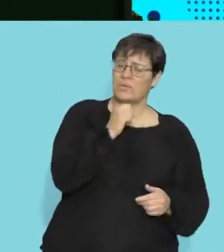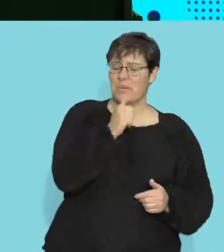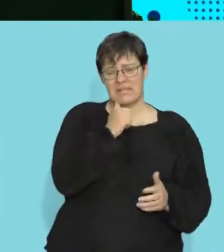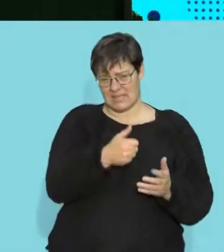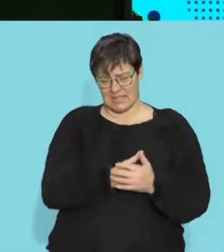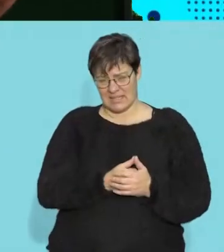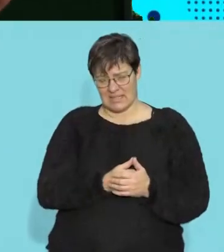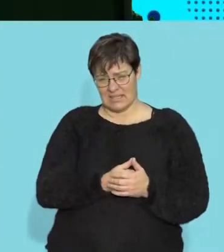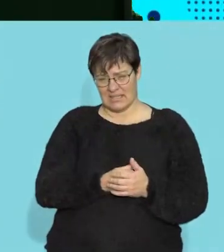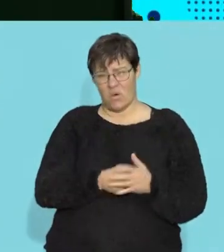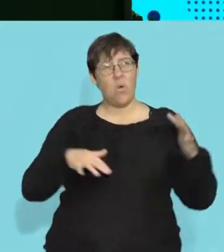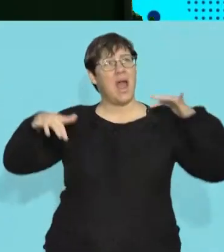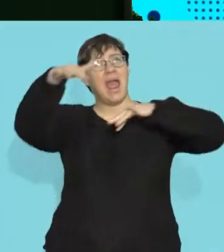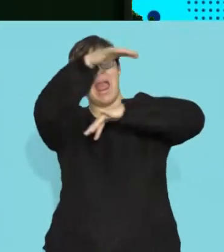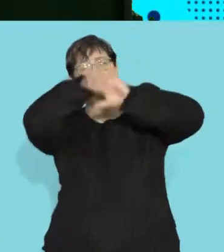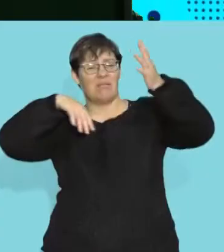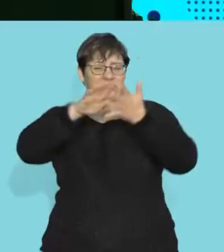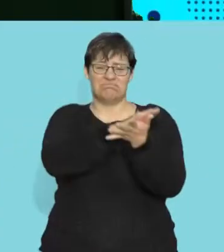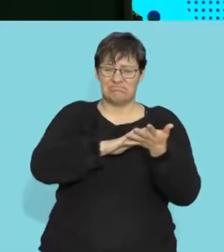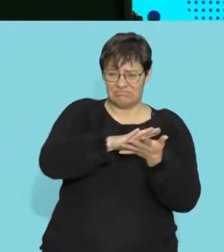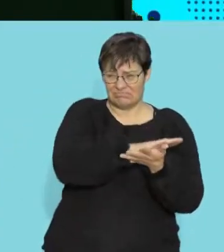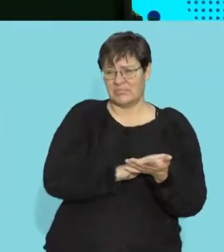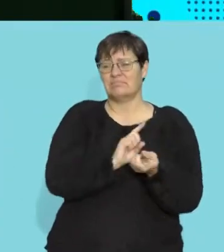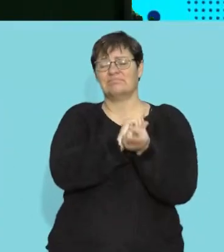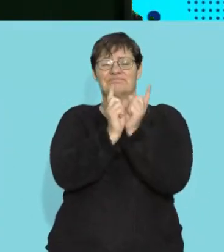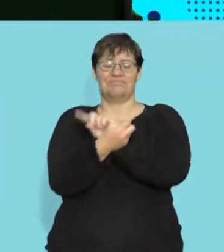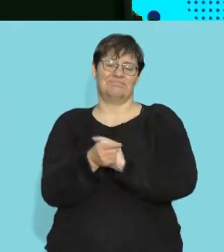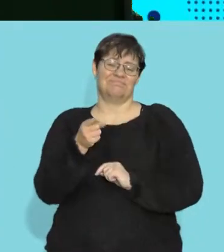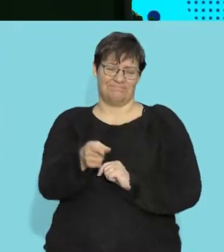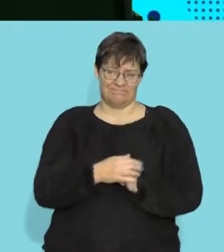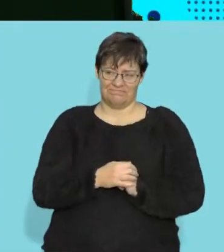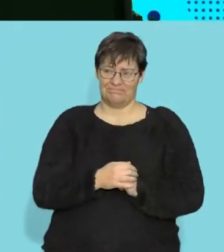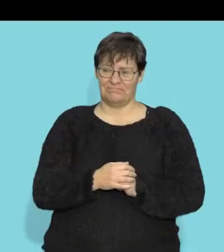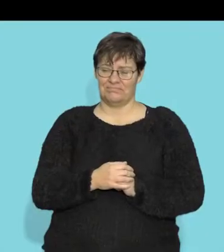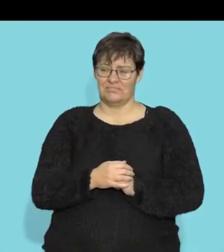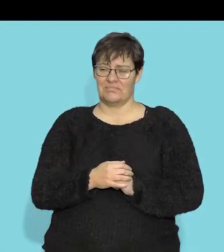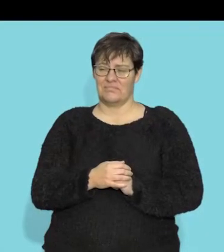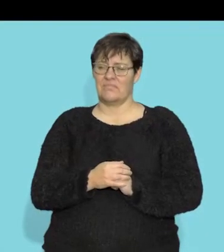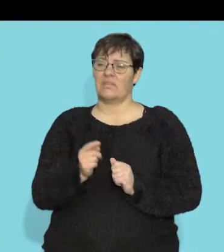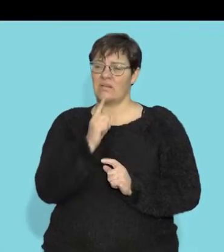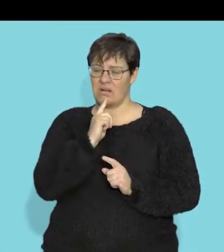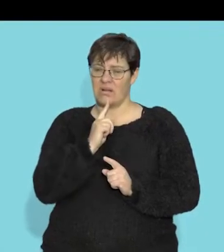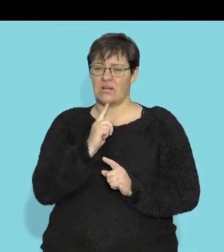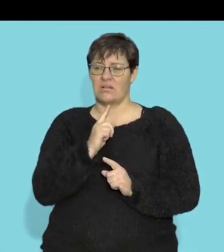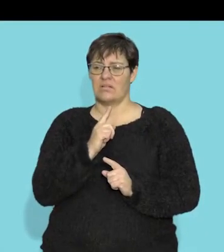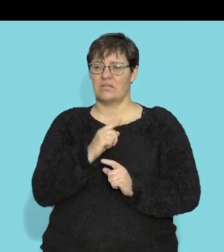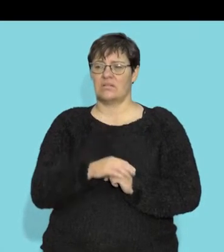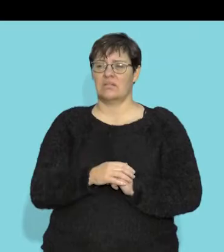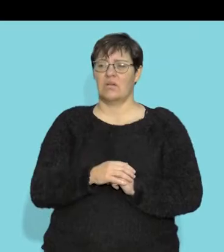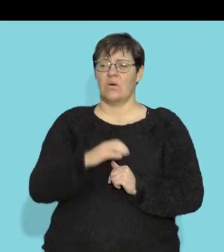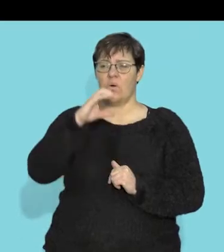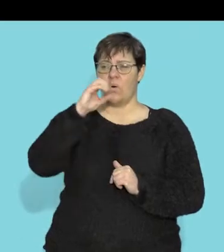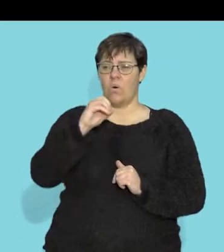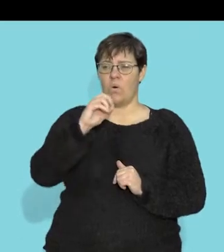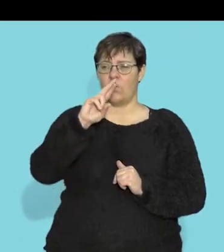or have things in the air, pollution in the air. And what do these little things do? They go called carcinogens.